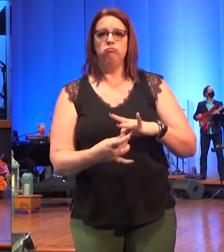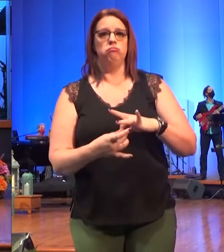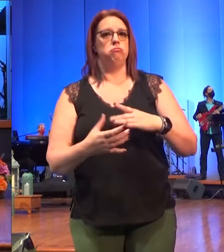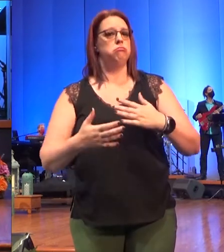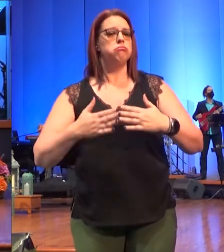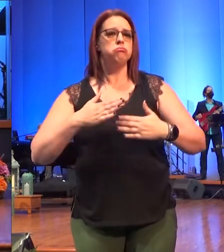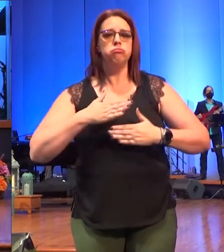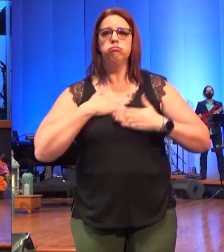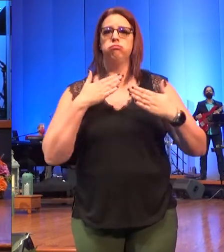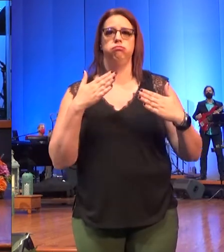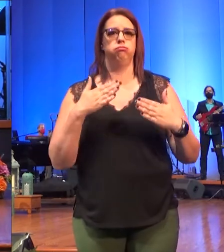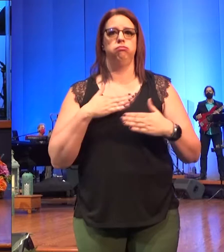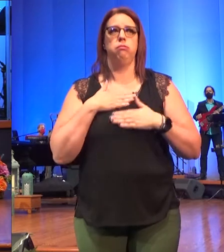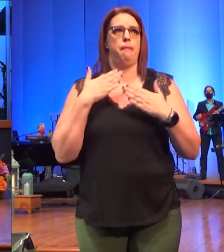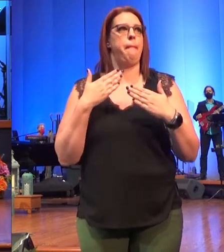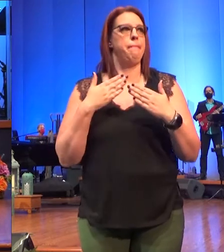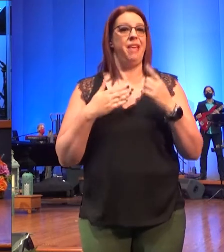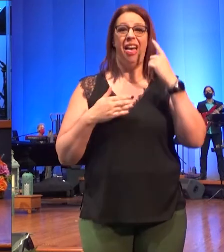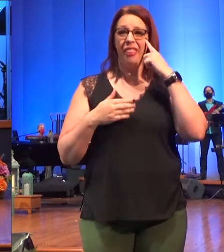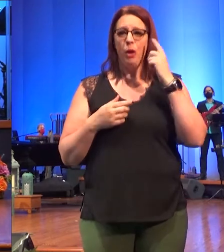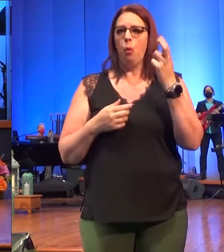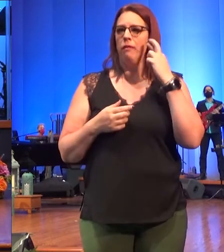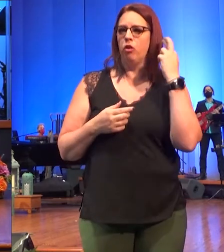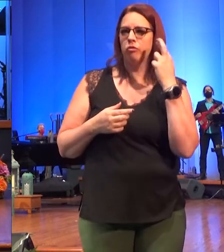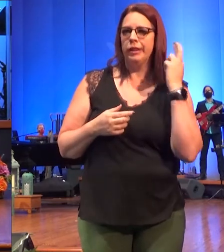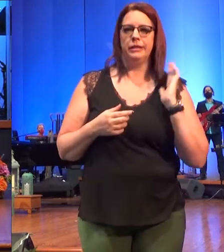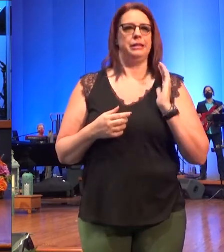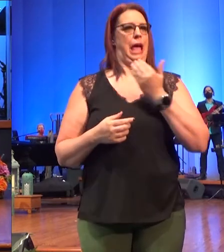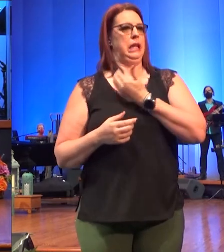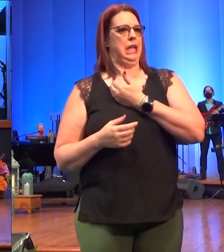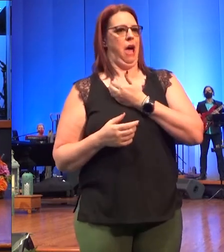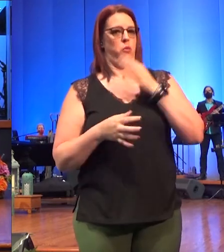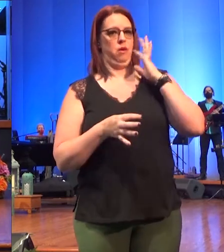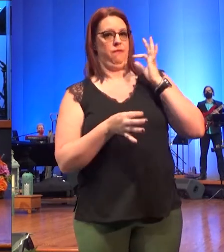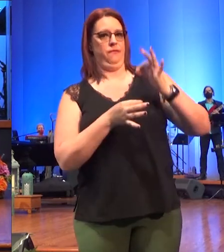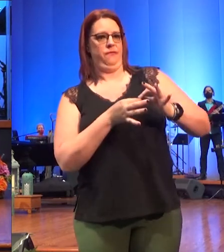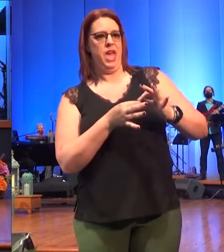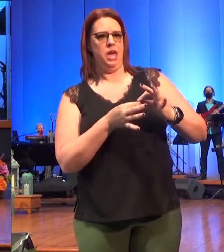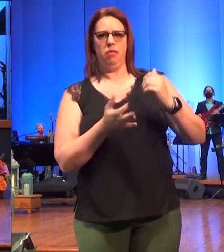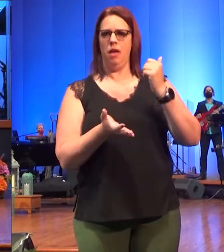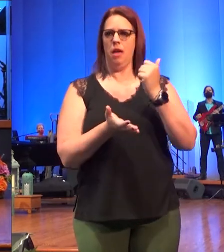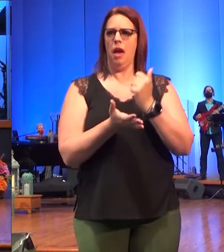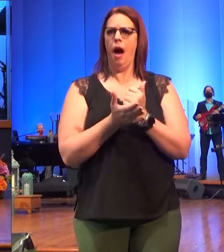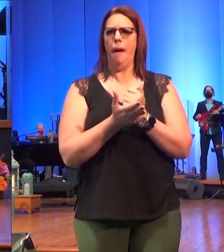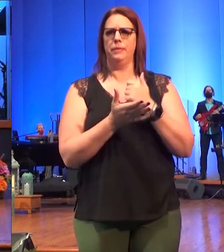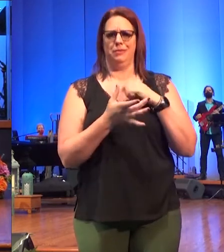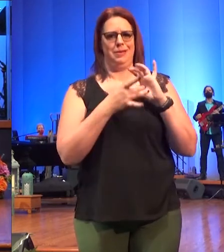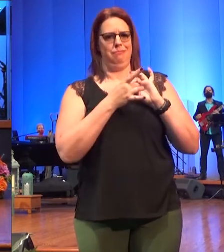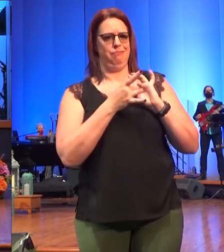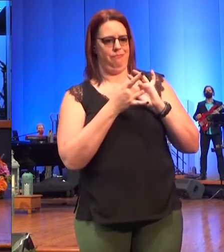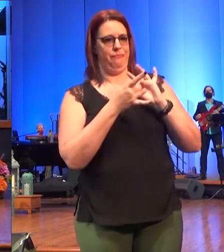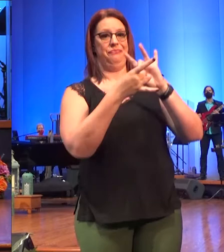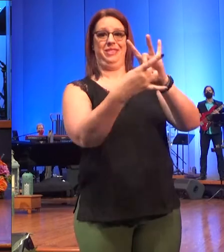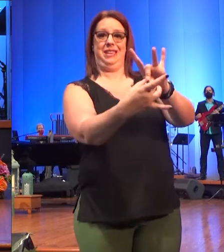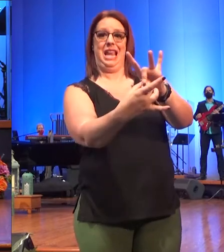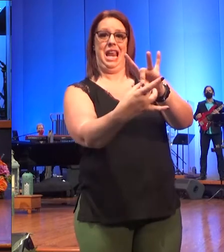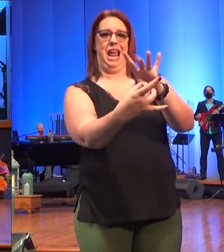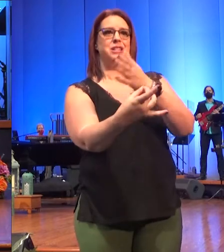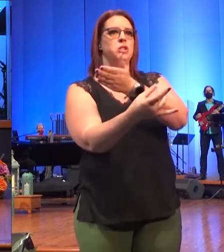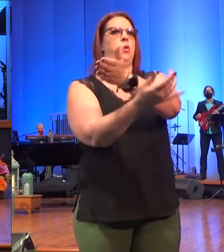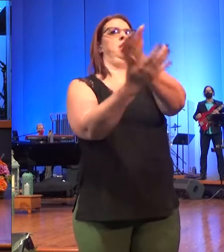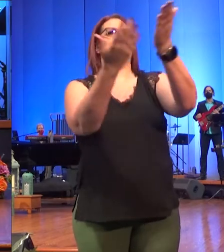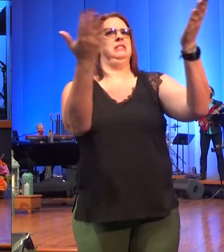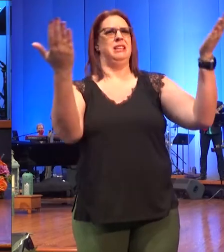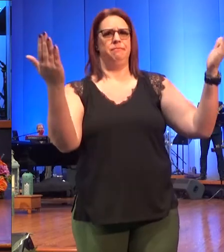the reasons is that our faith tradition is one that helps me connect with a powerful presence that